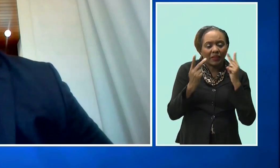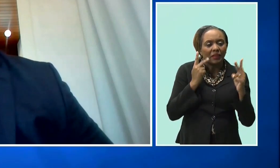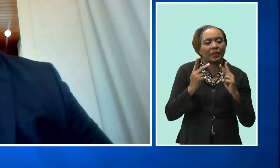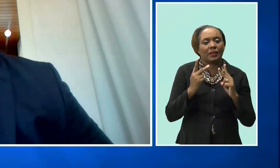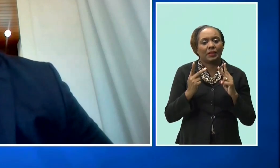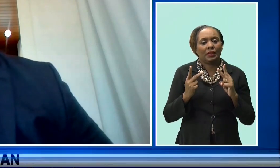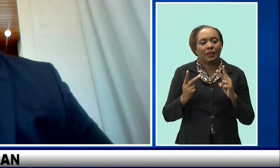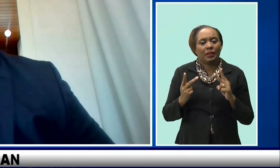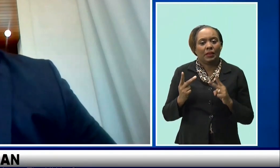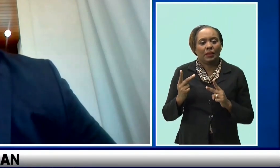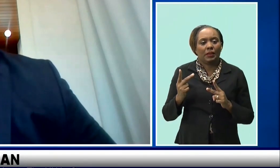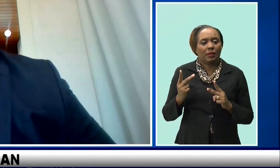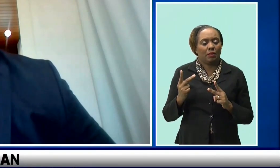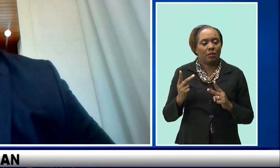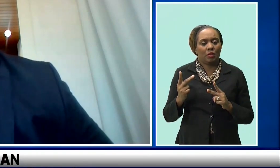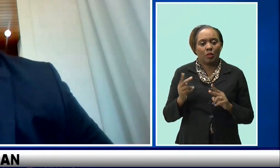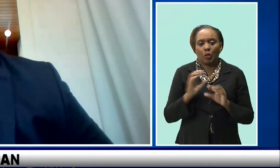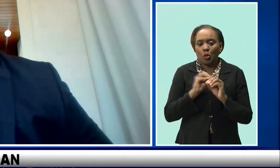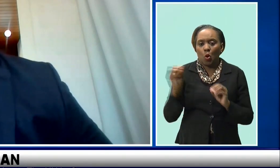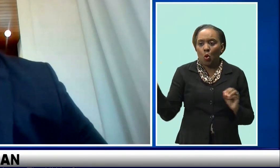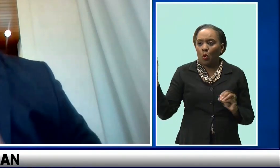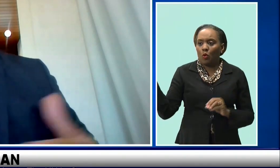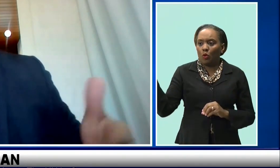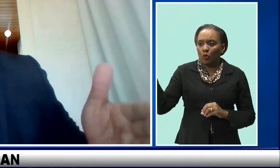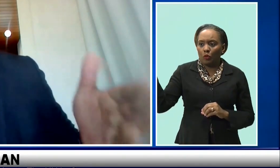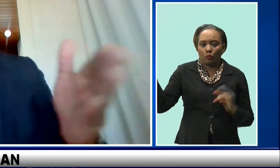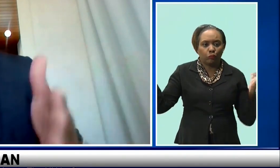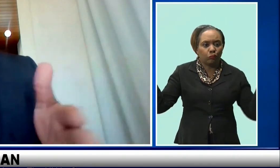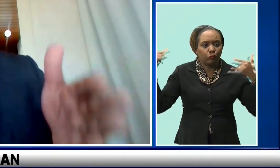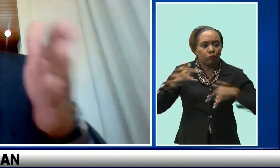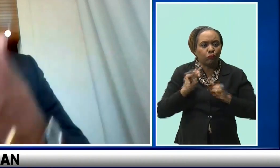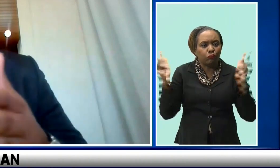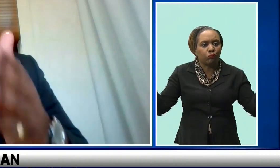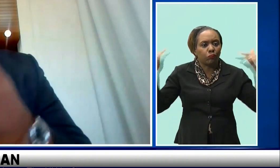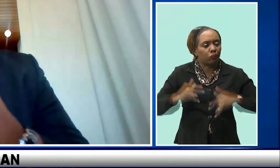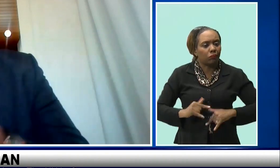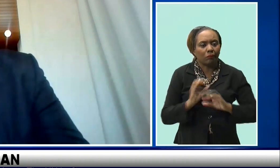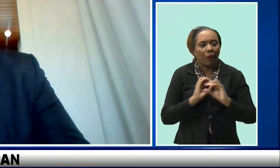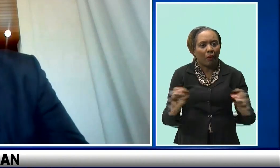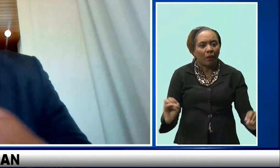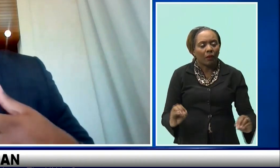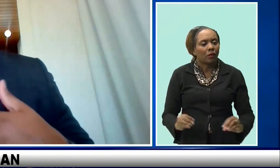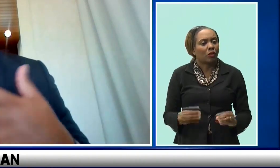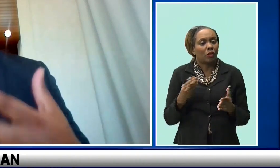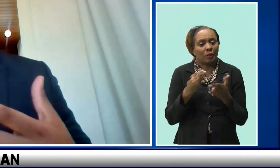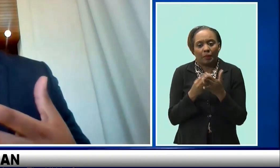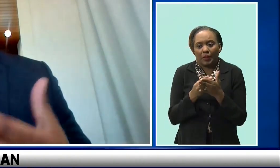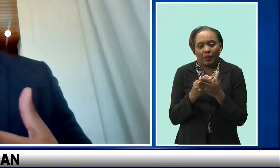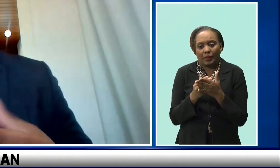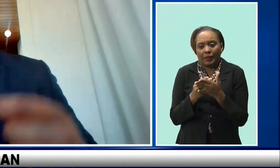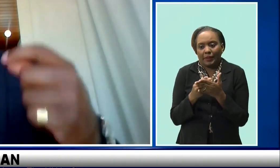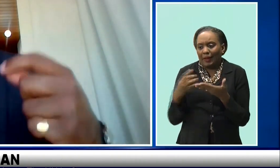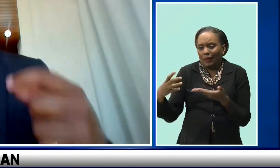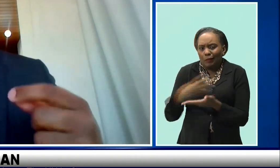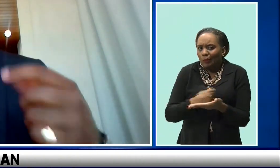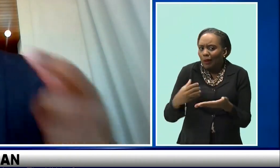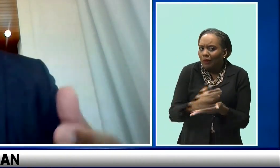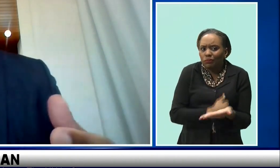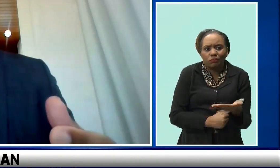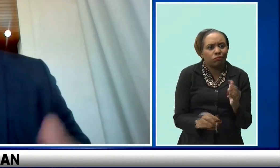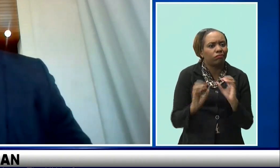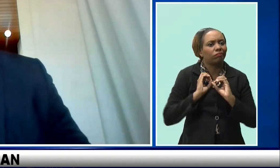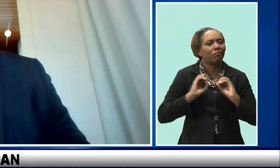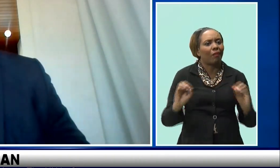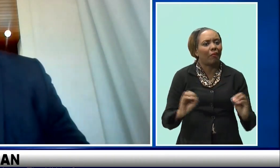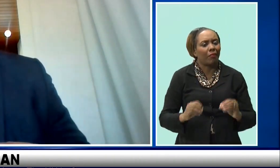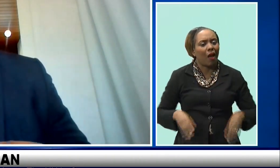Cancellations, persons are not coming, flights are not coming in, and therefore the foreign exchange that we need is not going to be there as it normally would